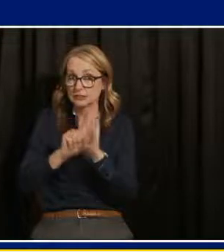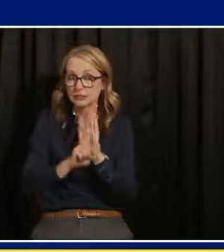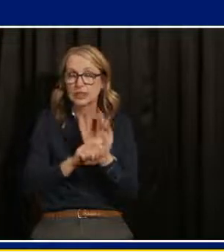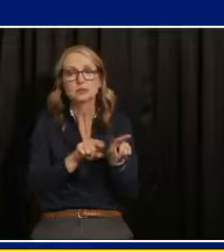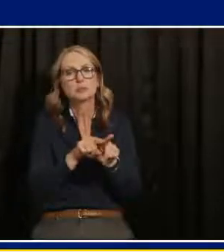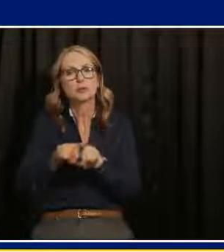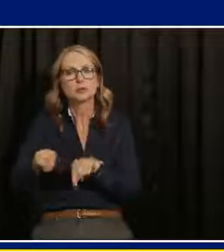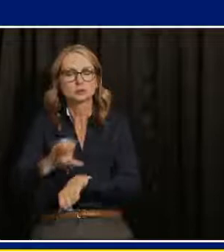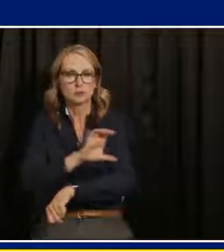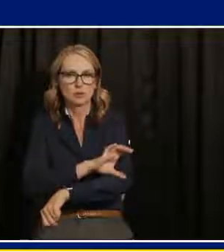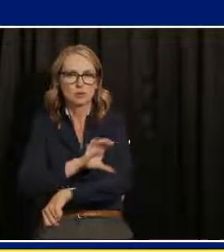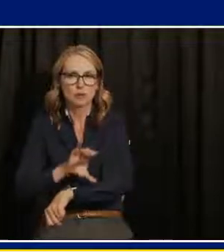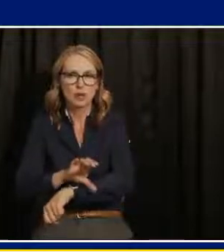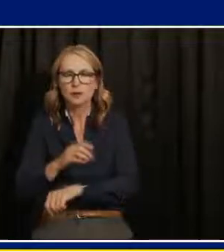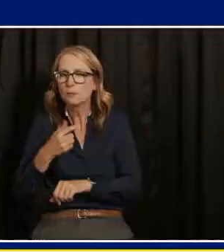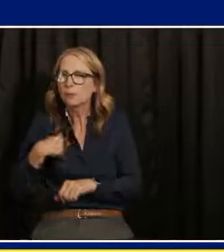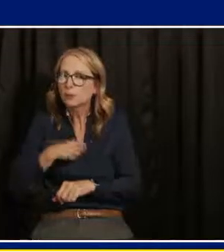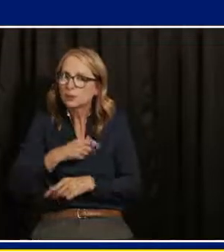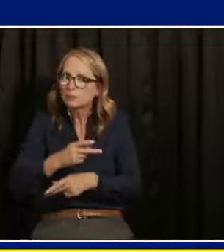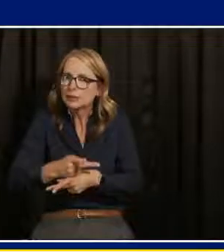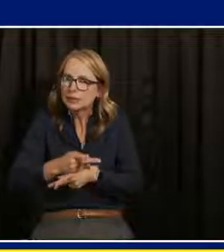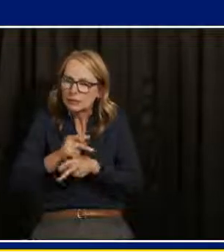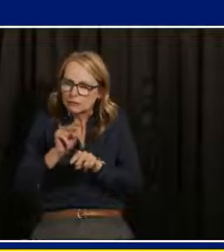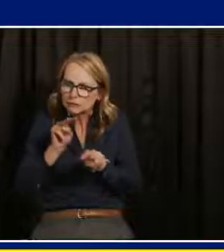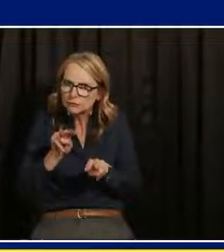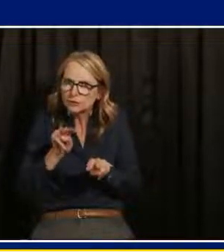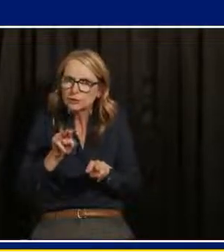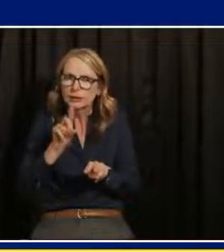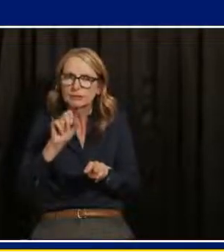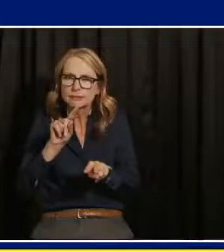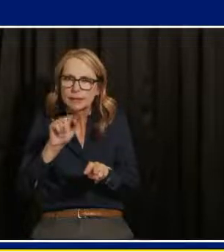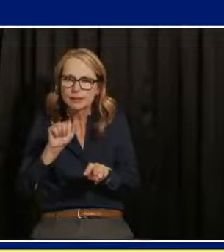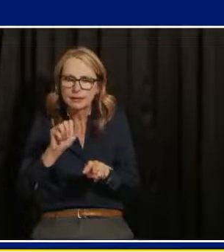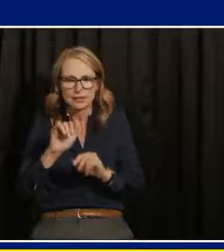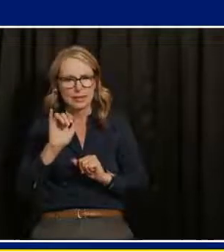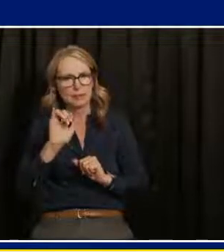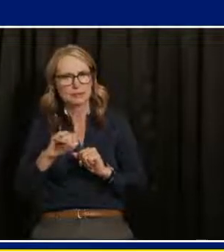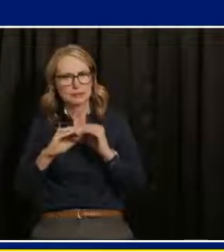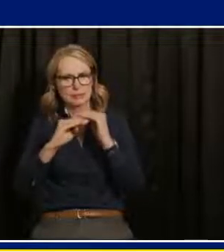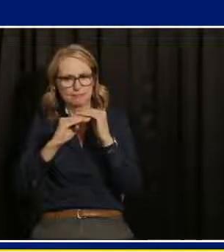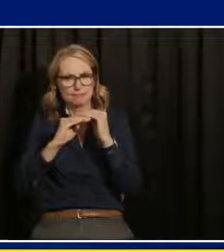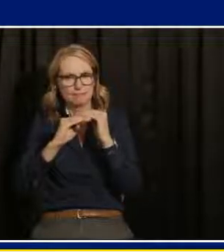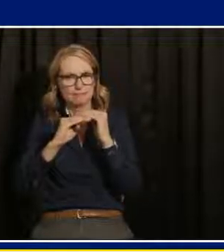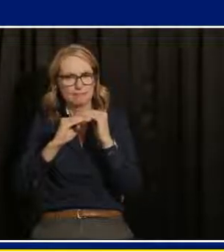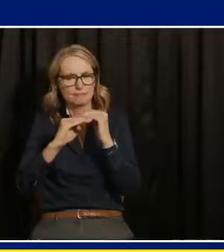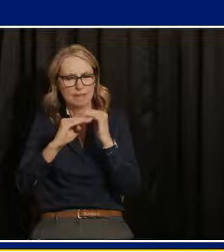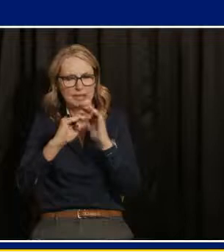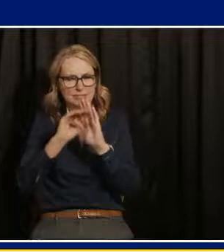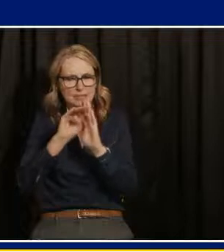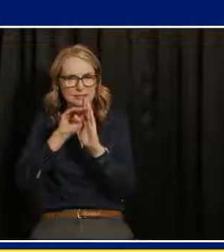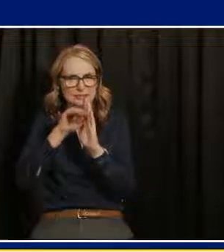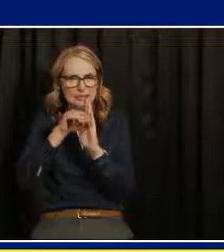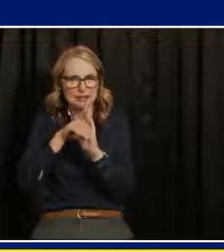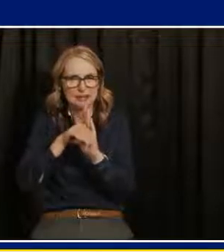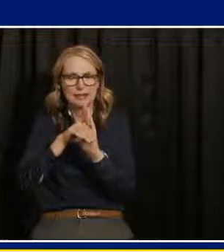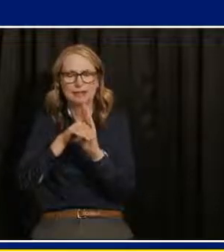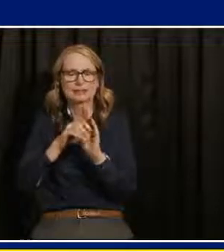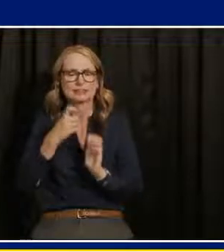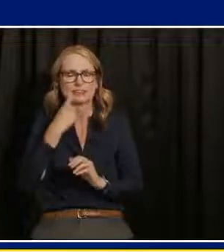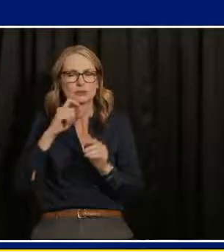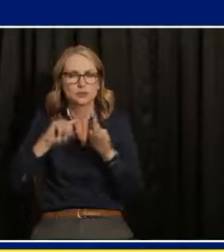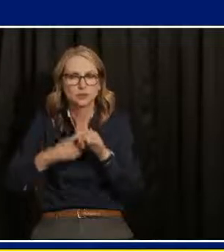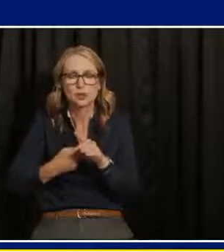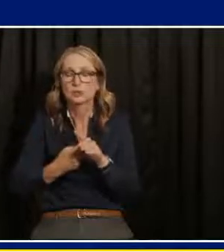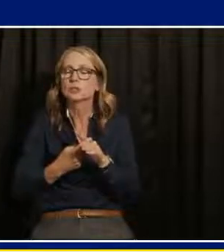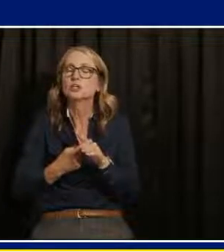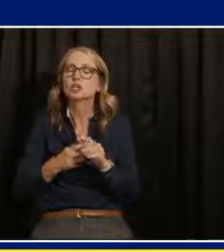we're interpreting the data cautiously, knowing that this plateau that we're seeing, this early decline that we're seeing, could, of course, lead to an increase as